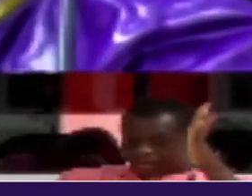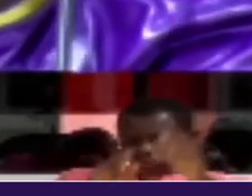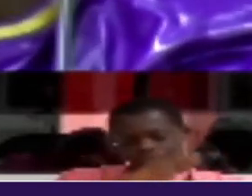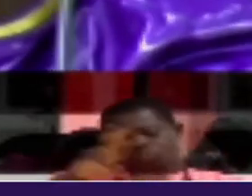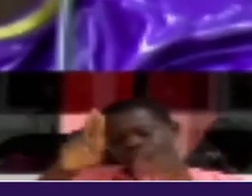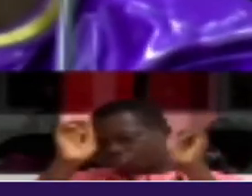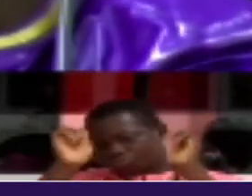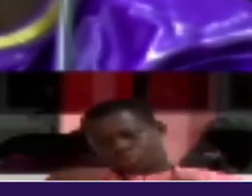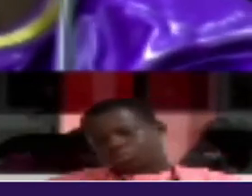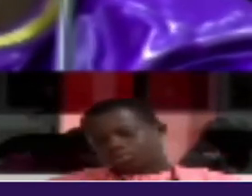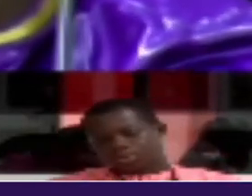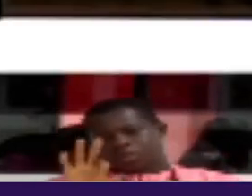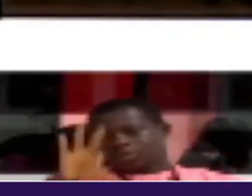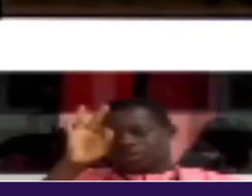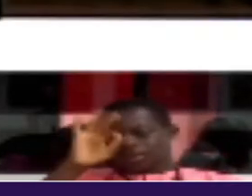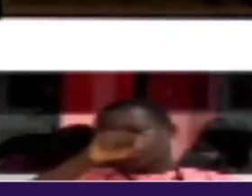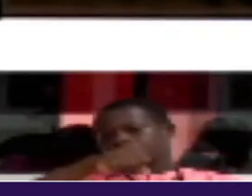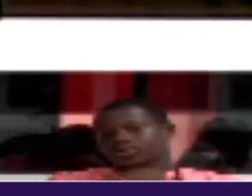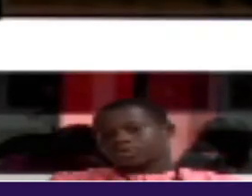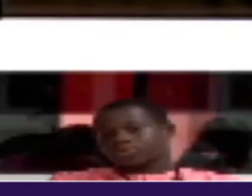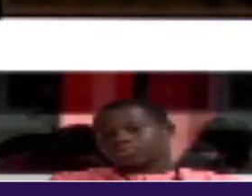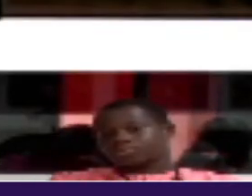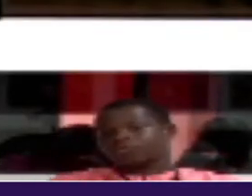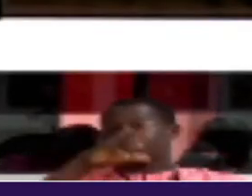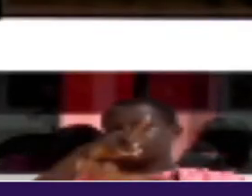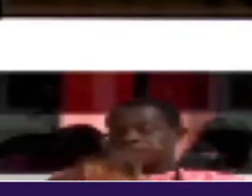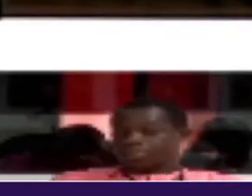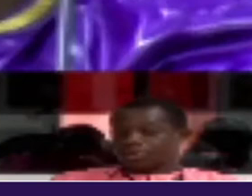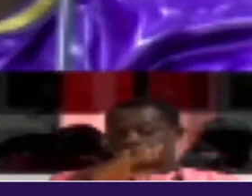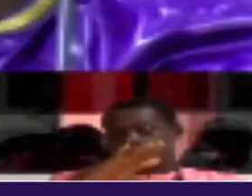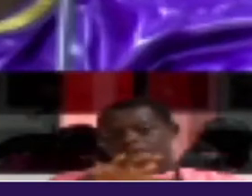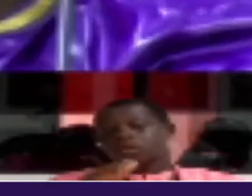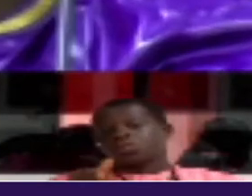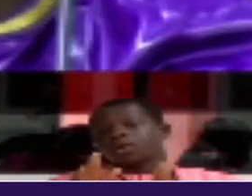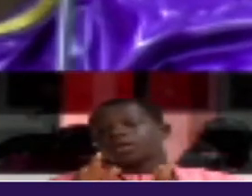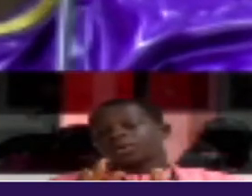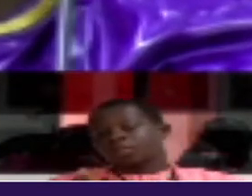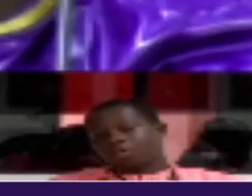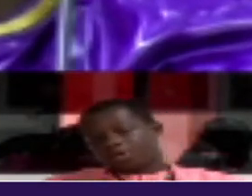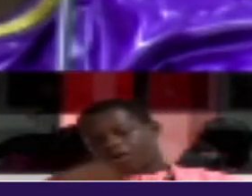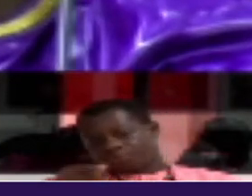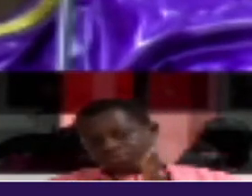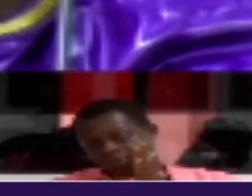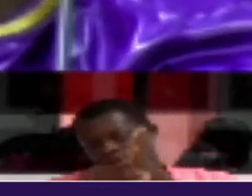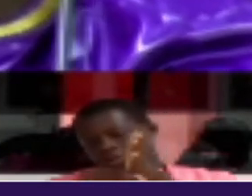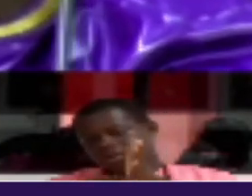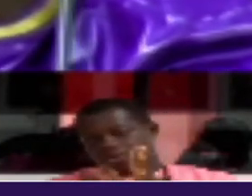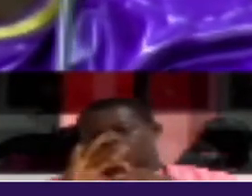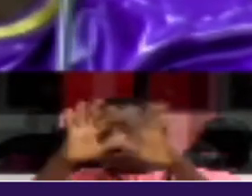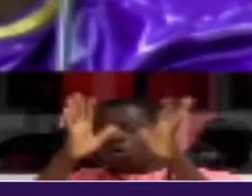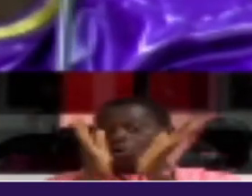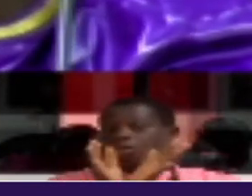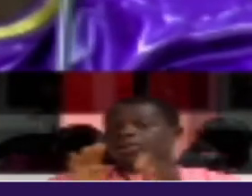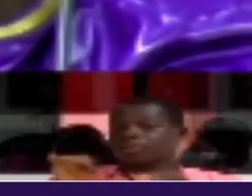Do you? Your decision of the job is on the hands of the command. All members of the patrol team trained